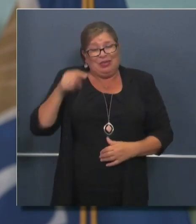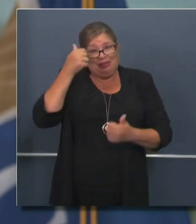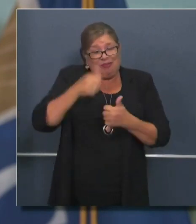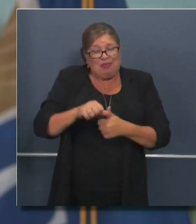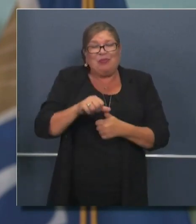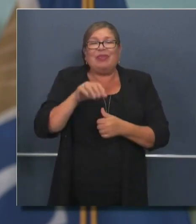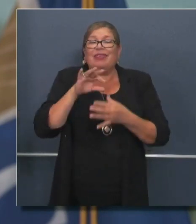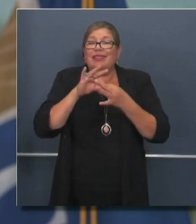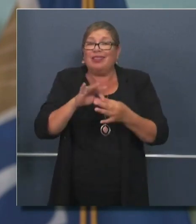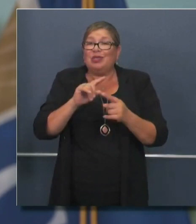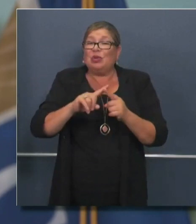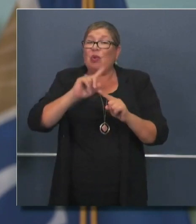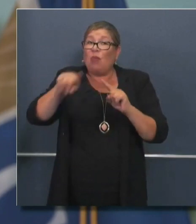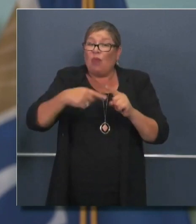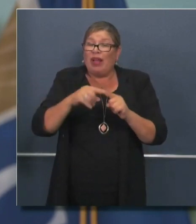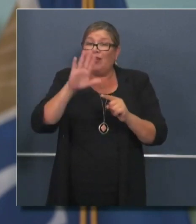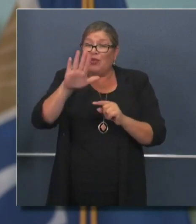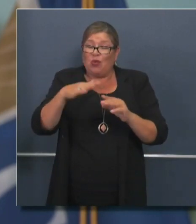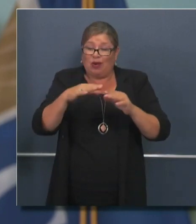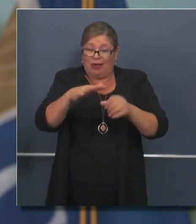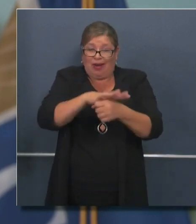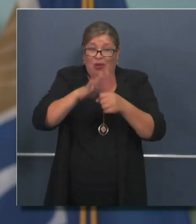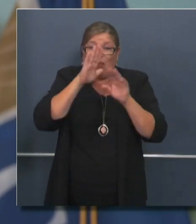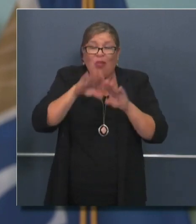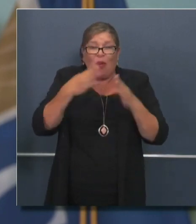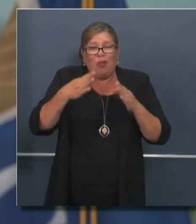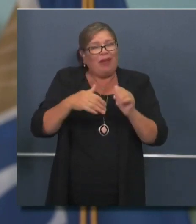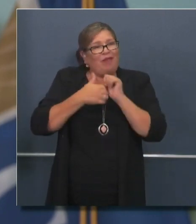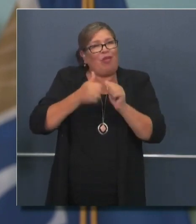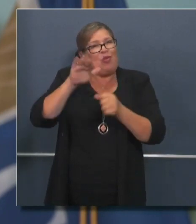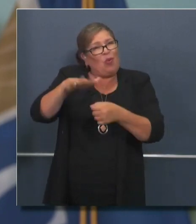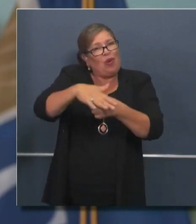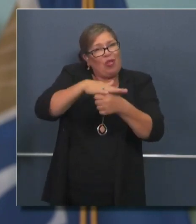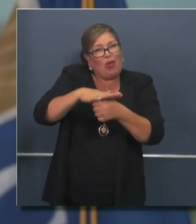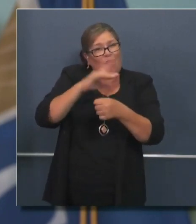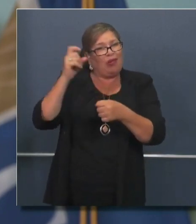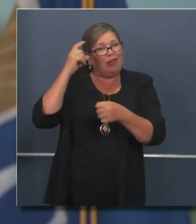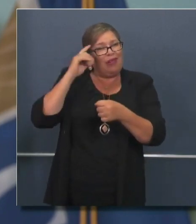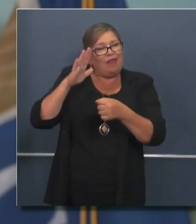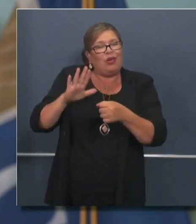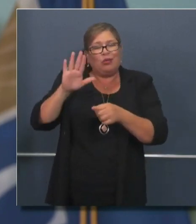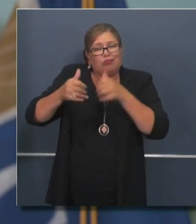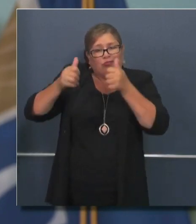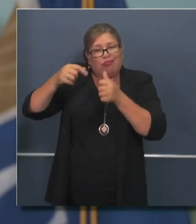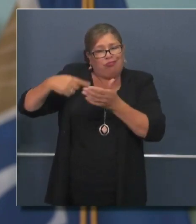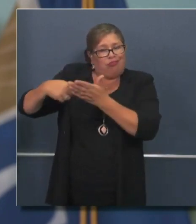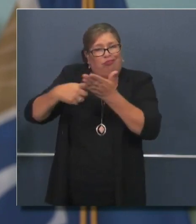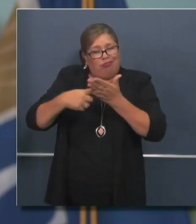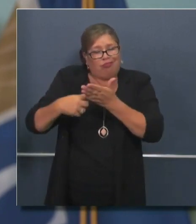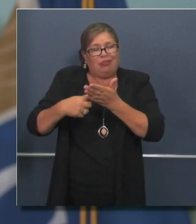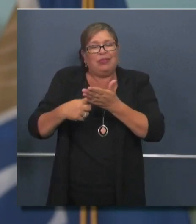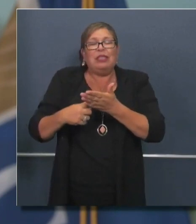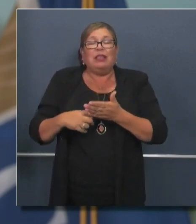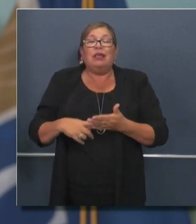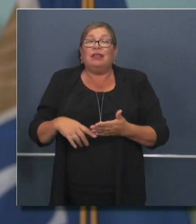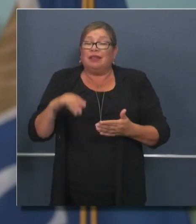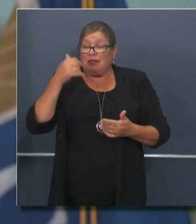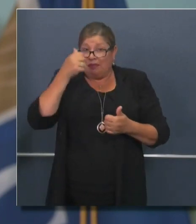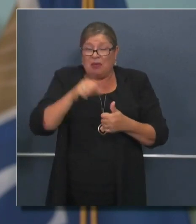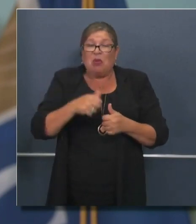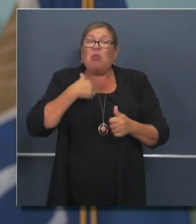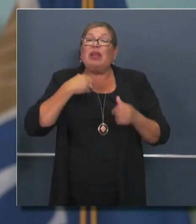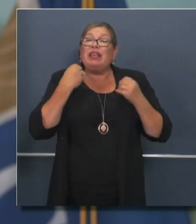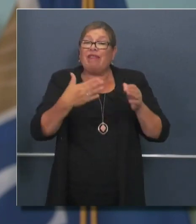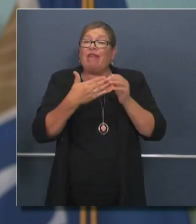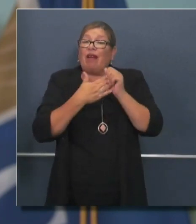relates to the when question. The how question is framed in the guidance that this state puts out, but the pacing, the